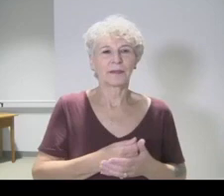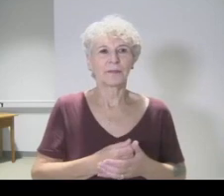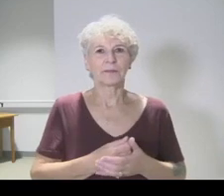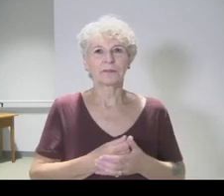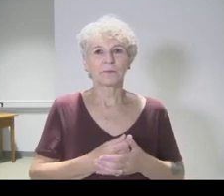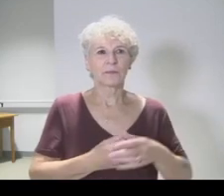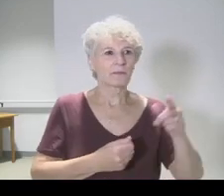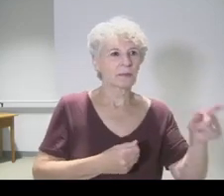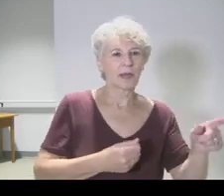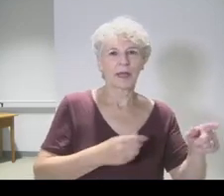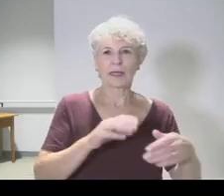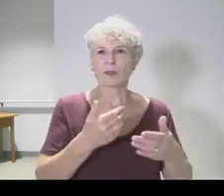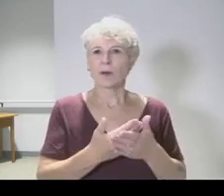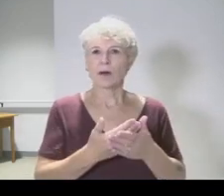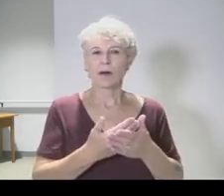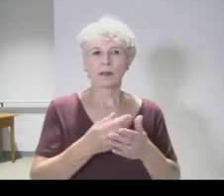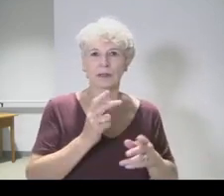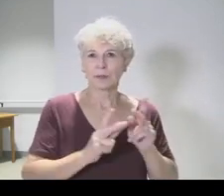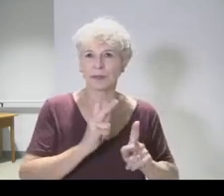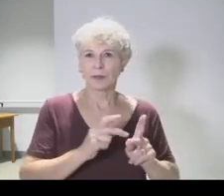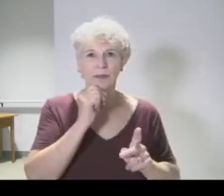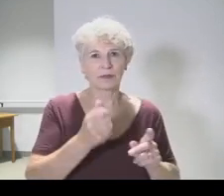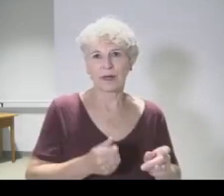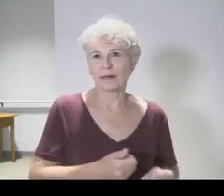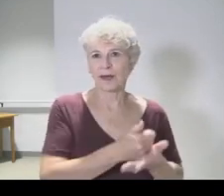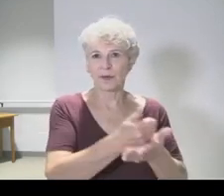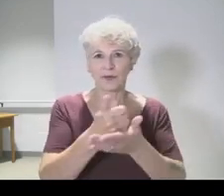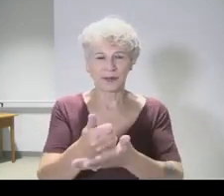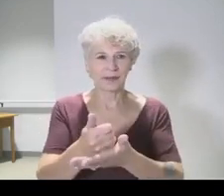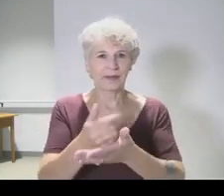car gurus are not helpful with that process.